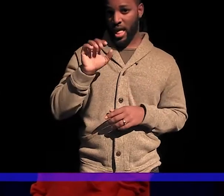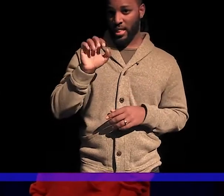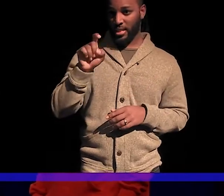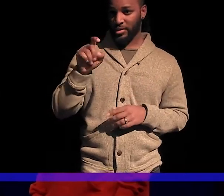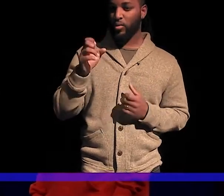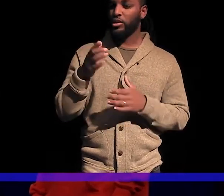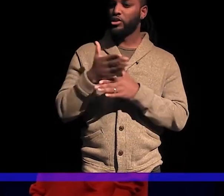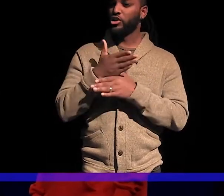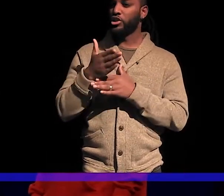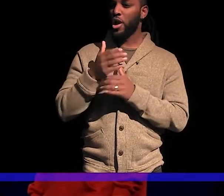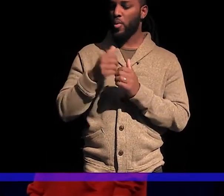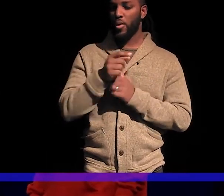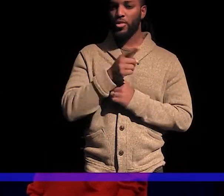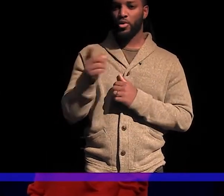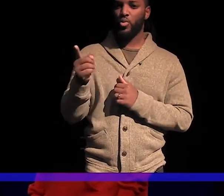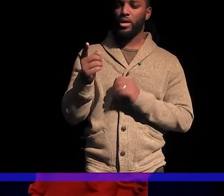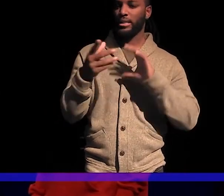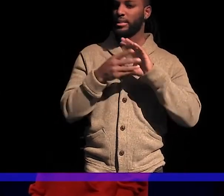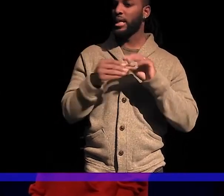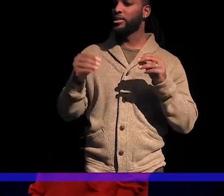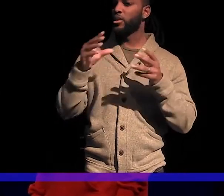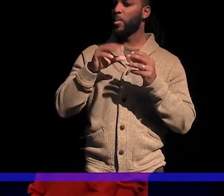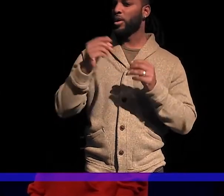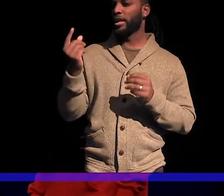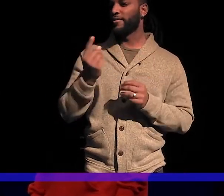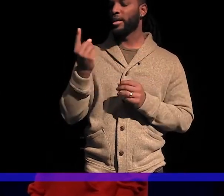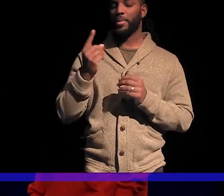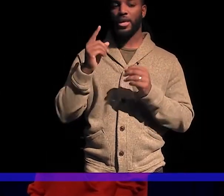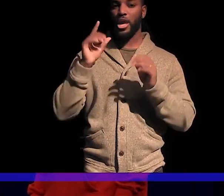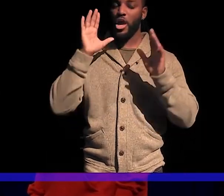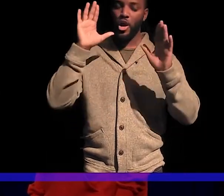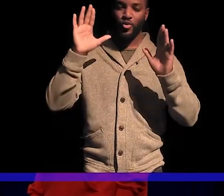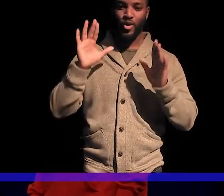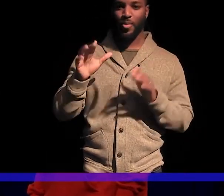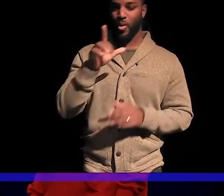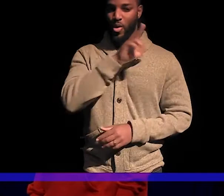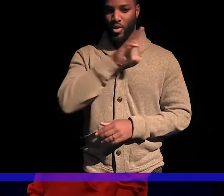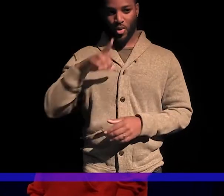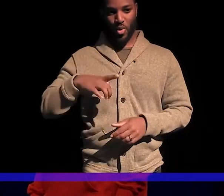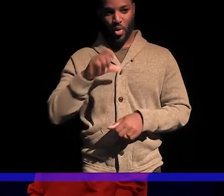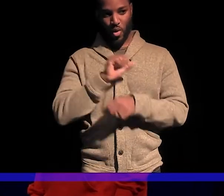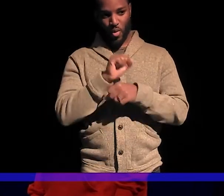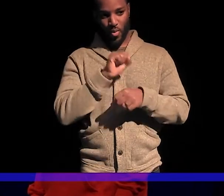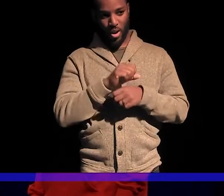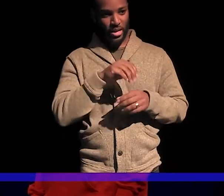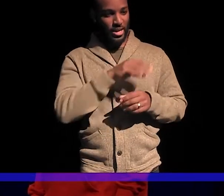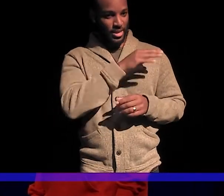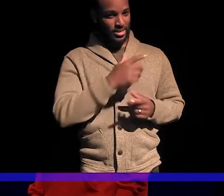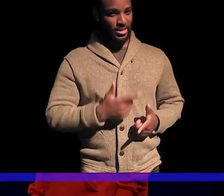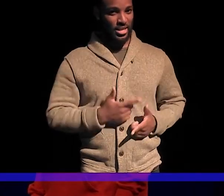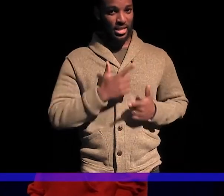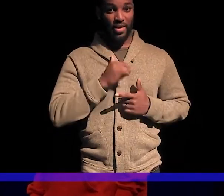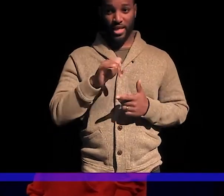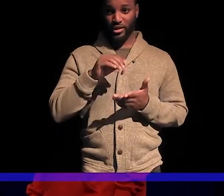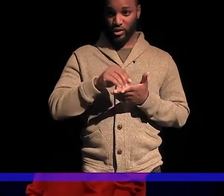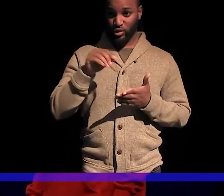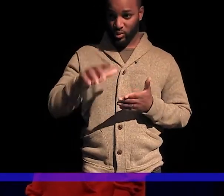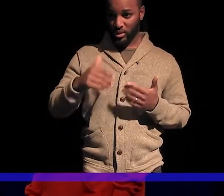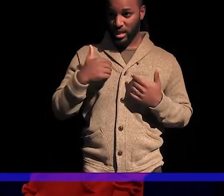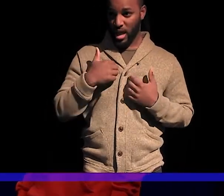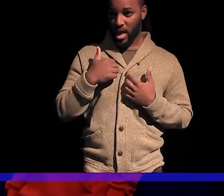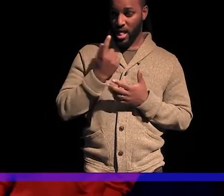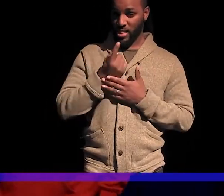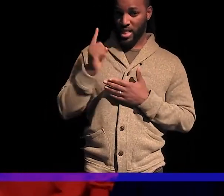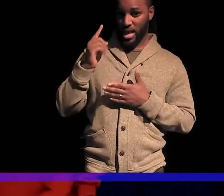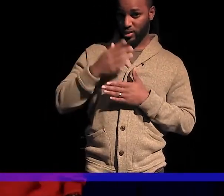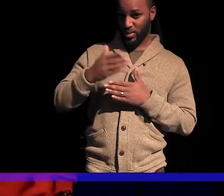wants to share with you a testimony of something incredible that the Lord did during a retreat that the students had last